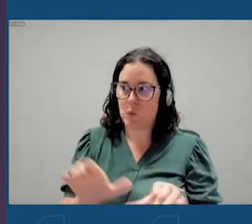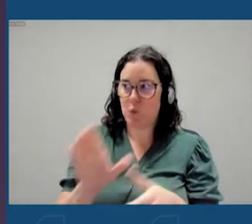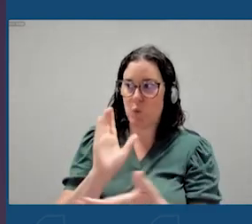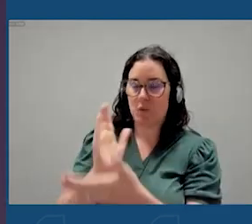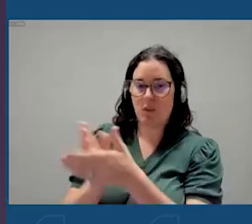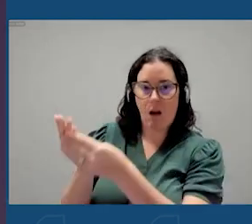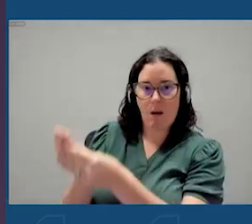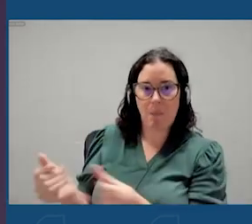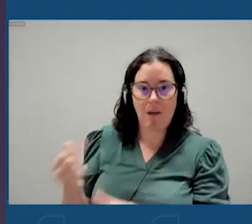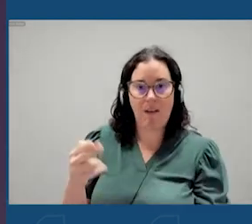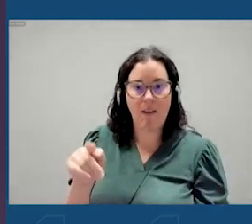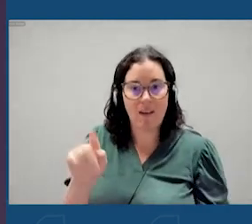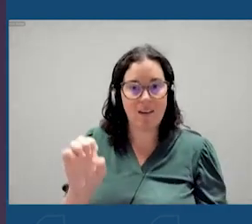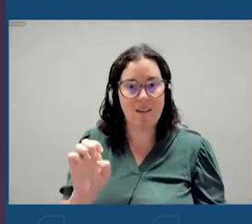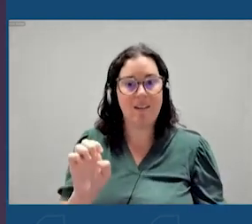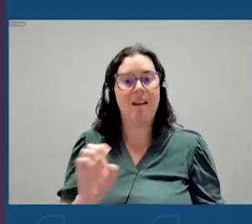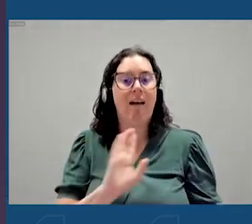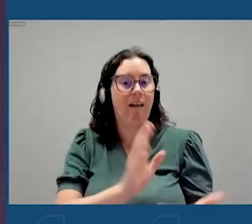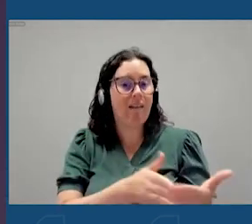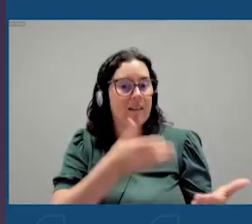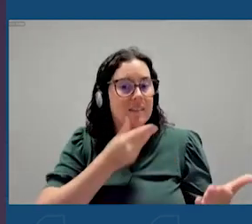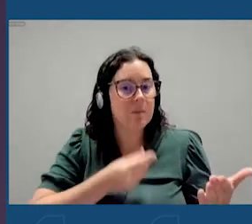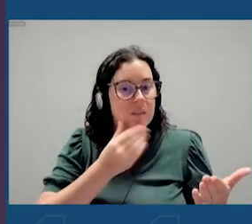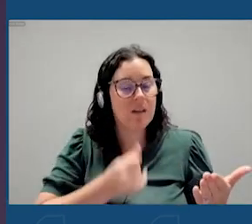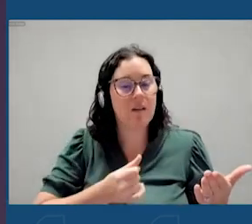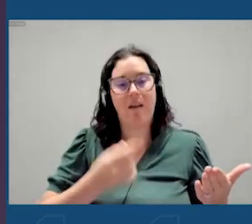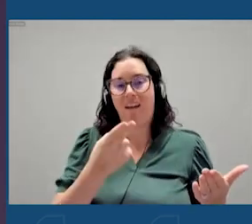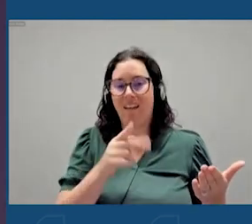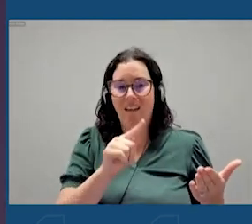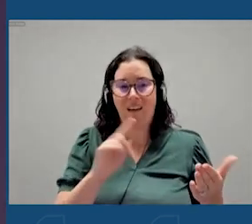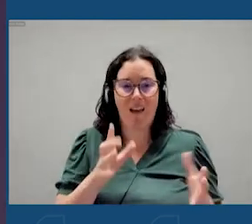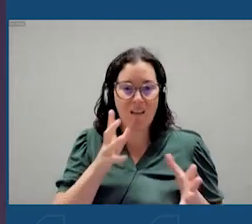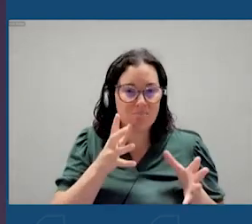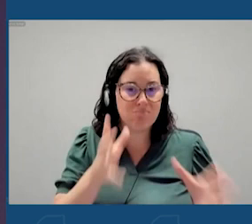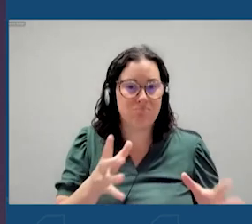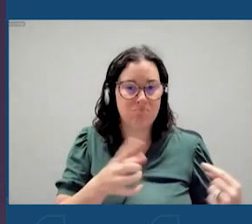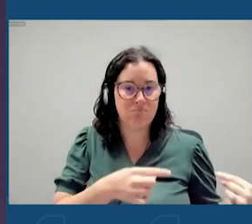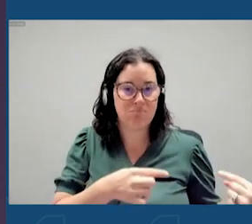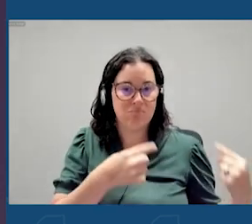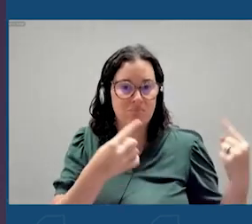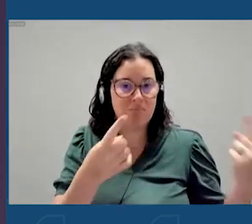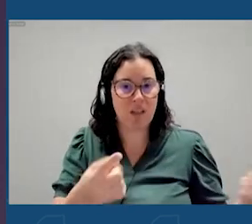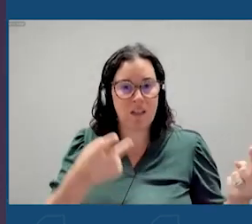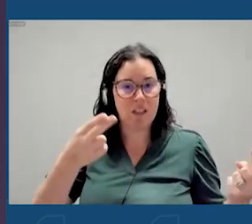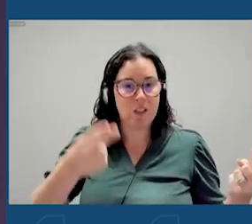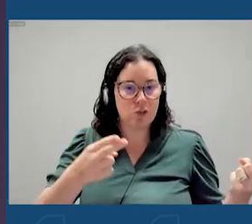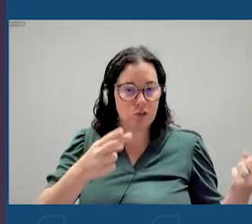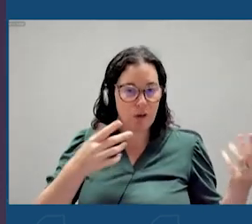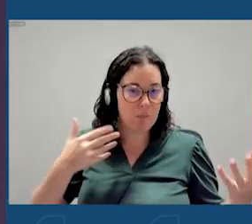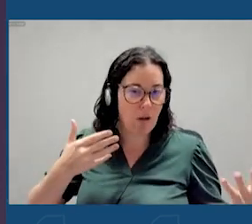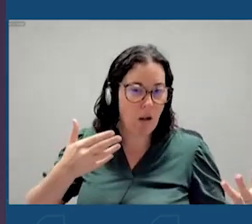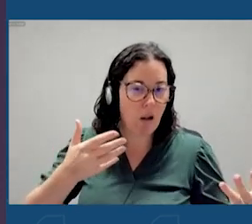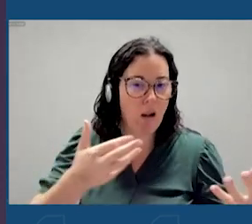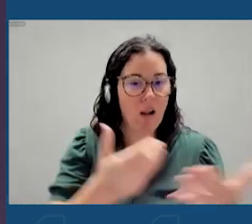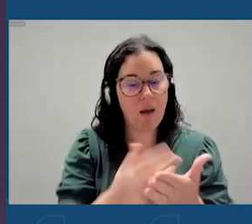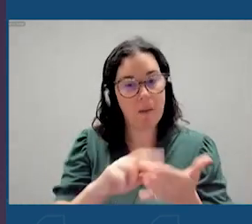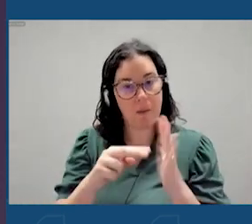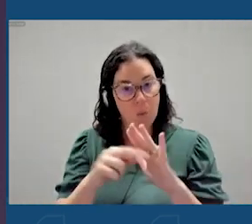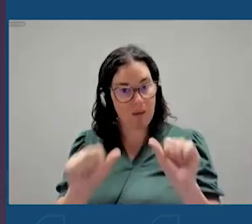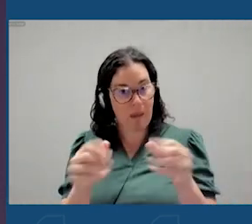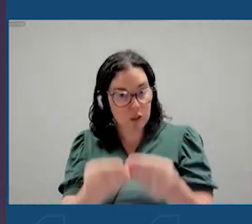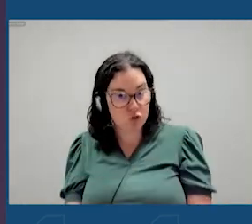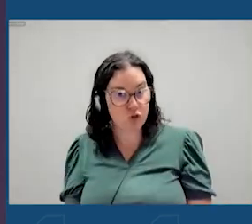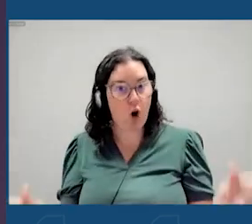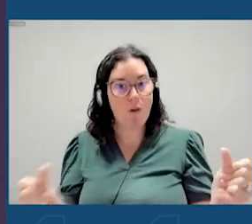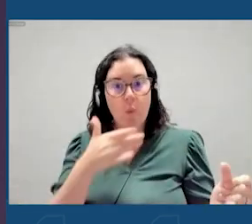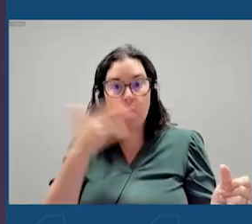Anti-Semitism and hate has been around throughout history, and we might not be able to solve it, but we have the ability to take